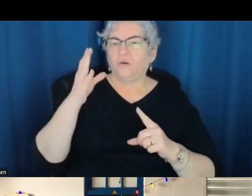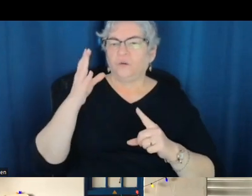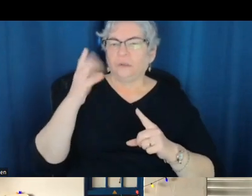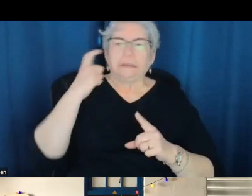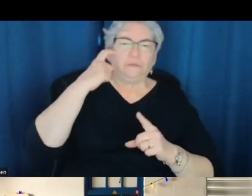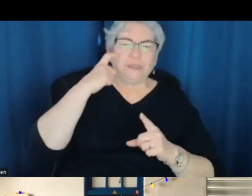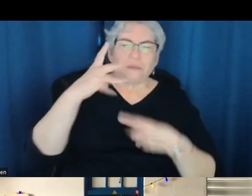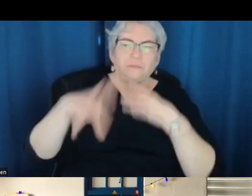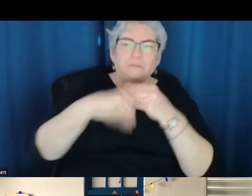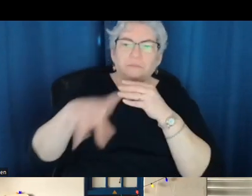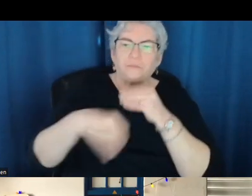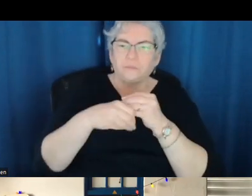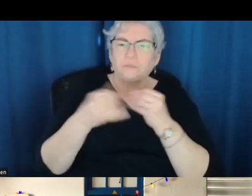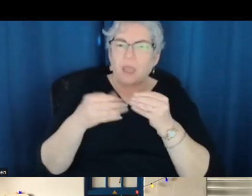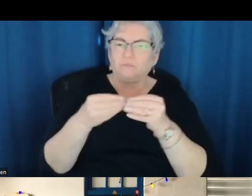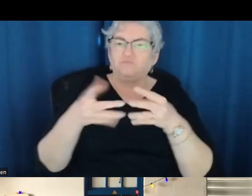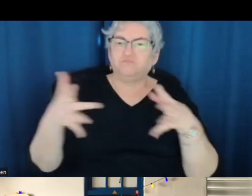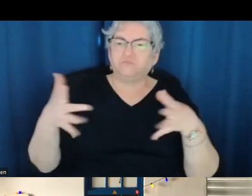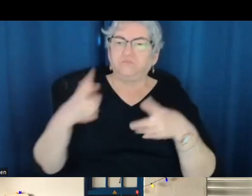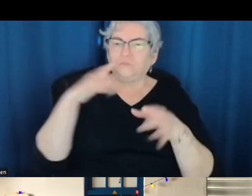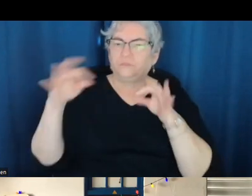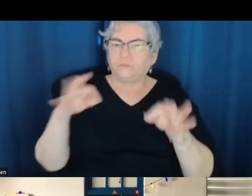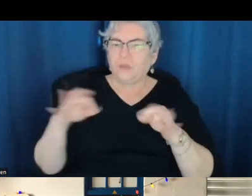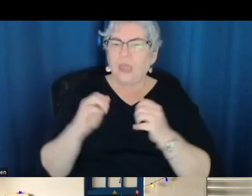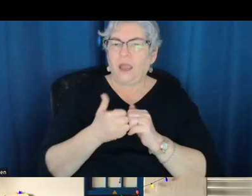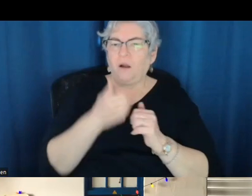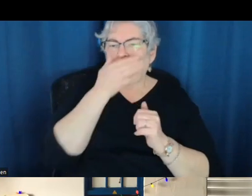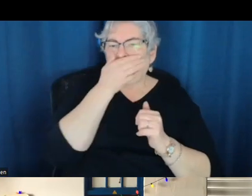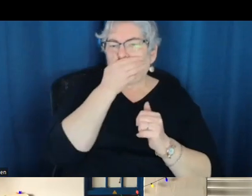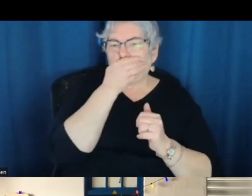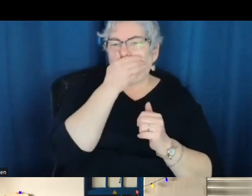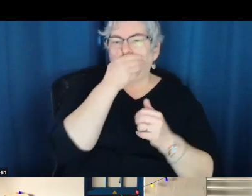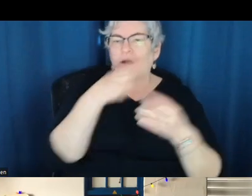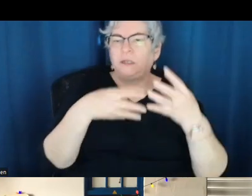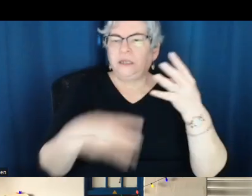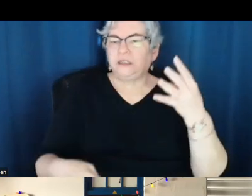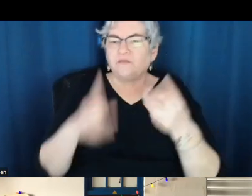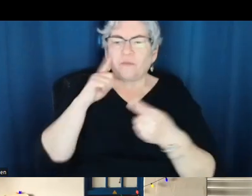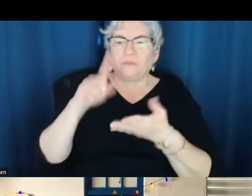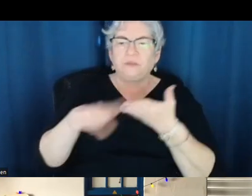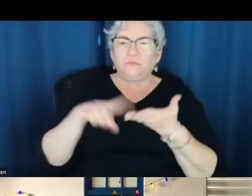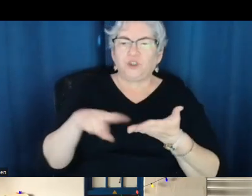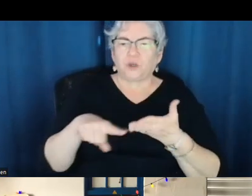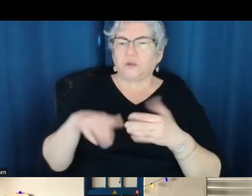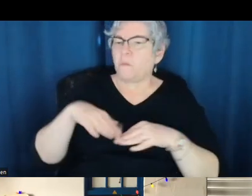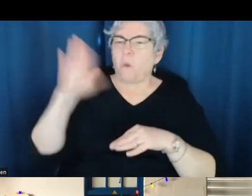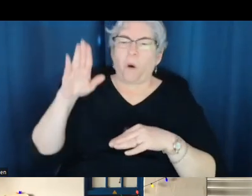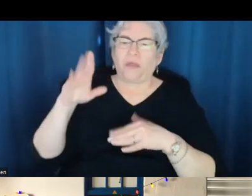recent additions, I believe, expand more to have suggestions and lists from research beyond